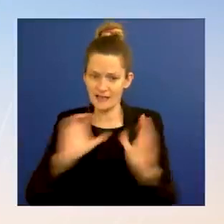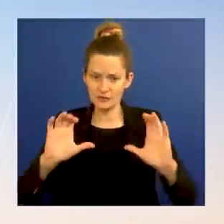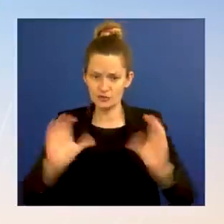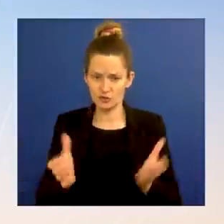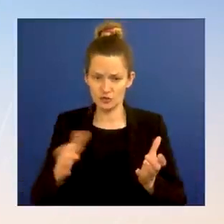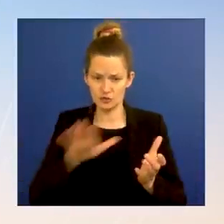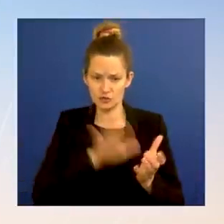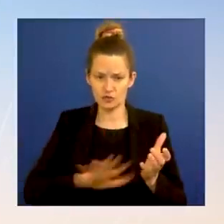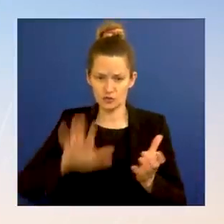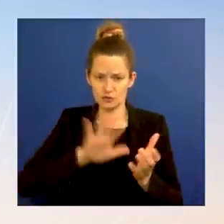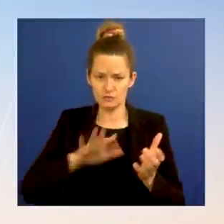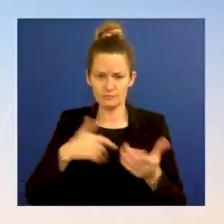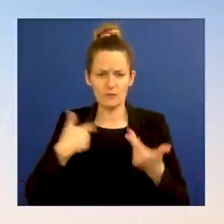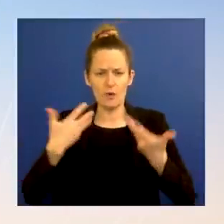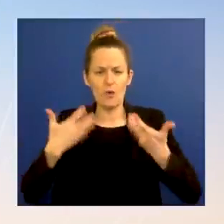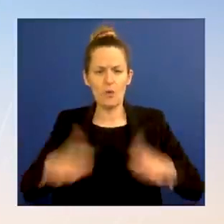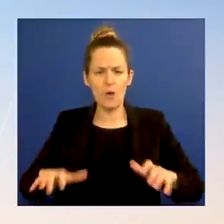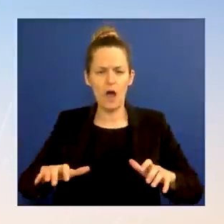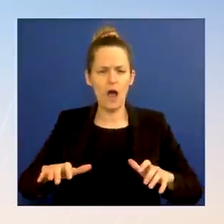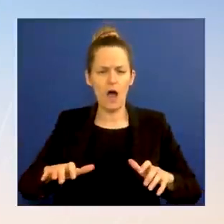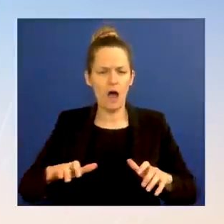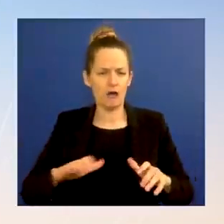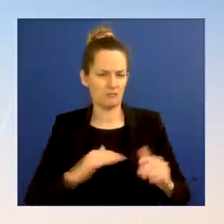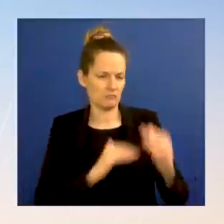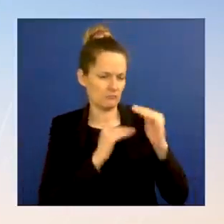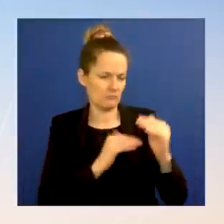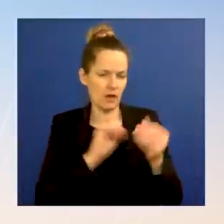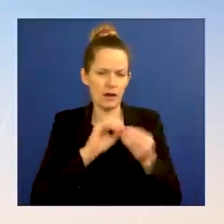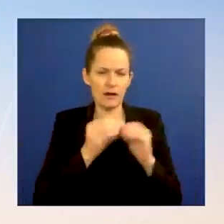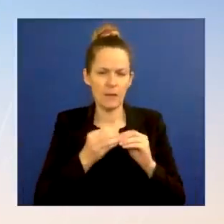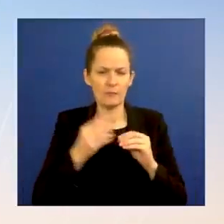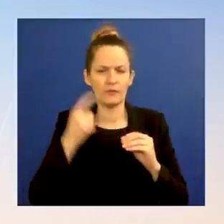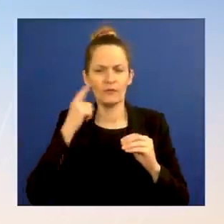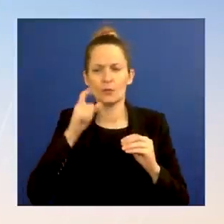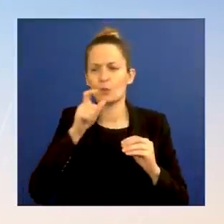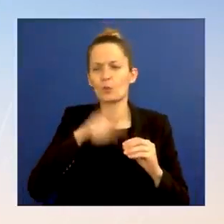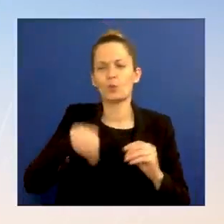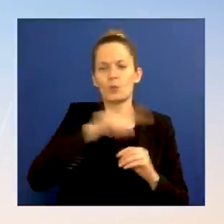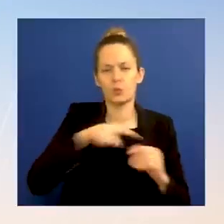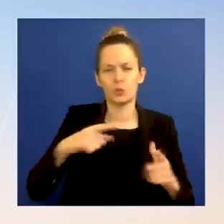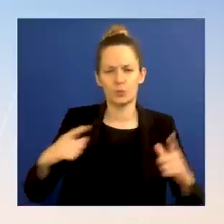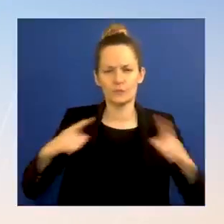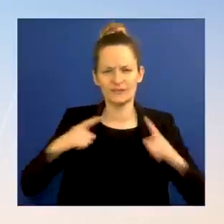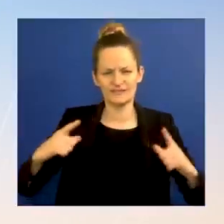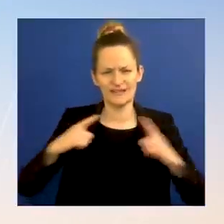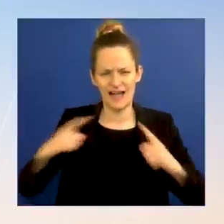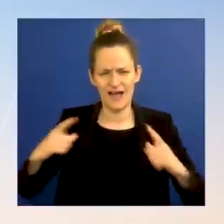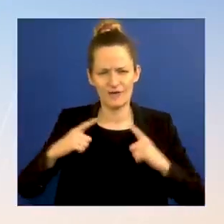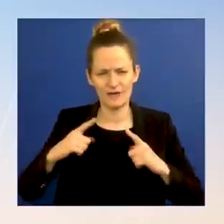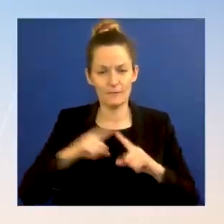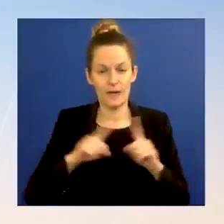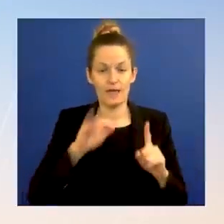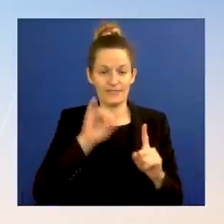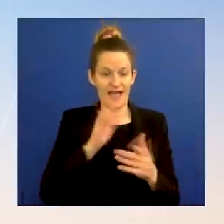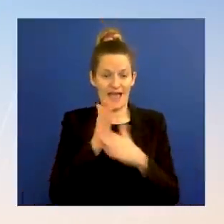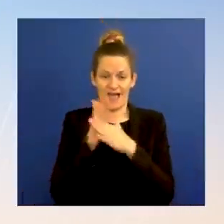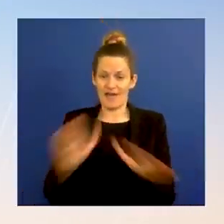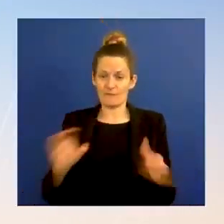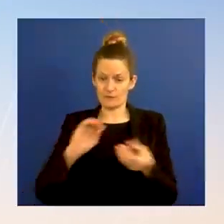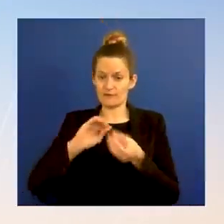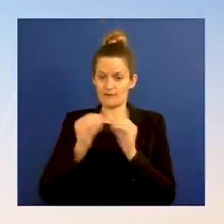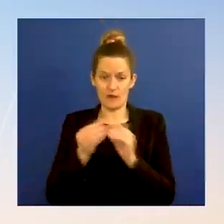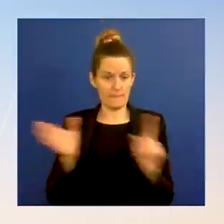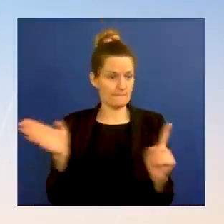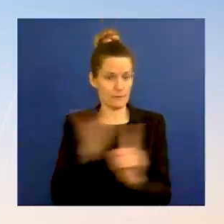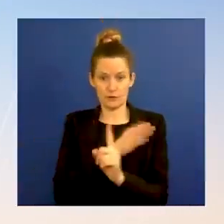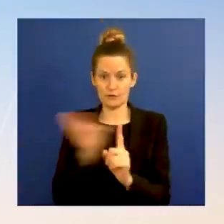employment rate for workers aged 25 to 54 rose, part of a relatively consistent rise. Overall, the recovery from the